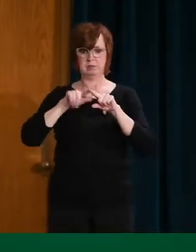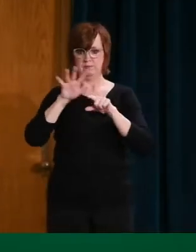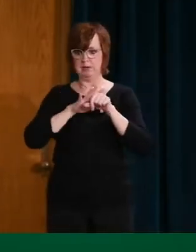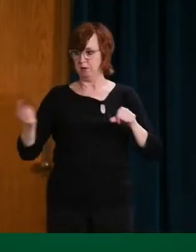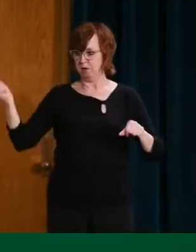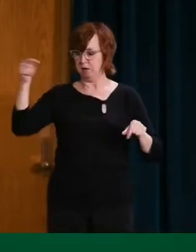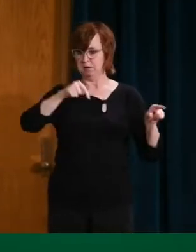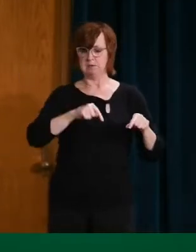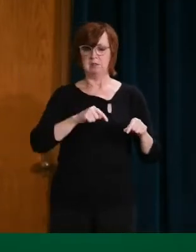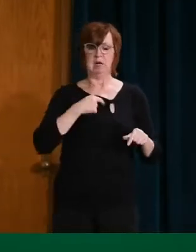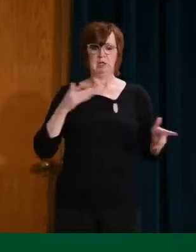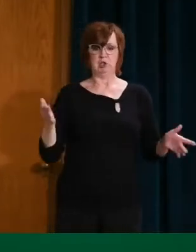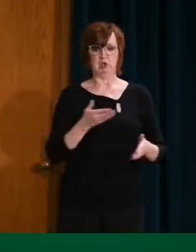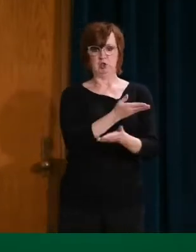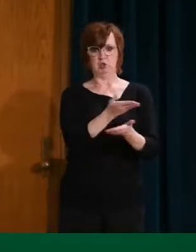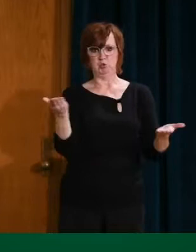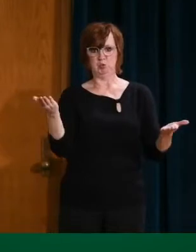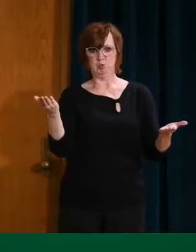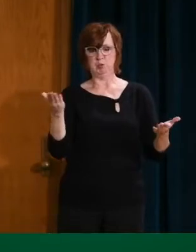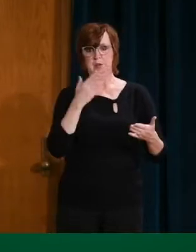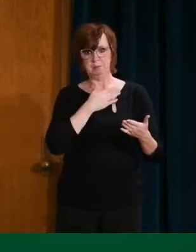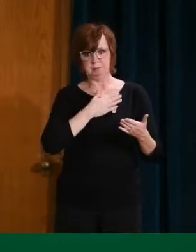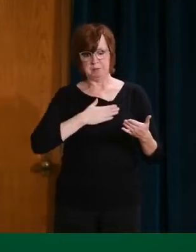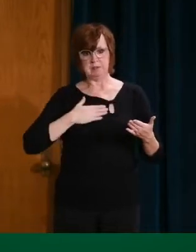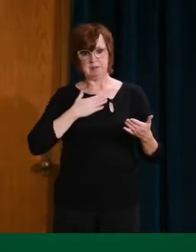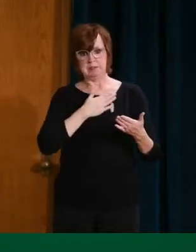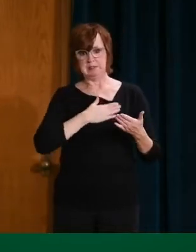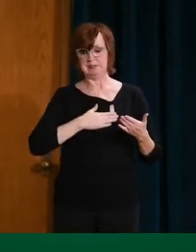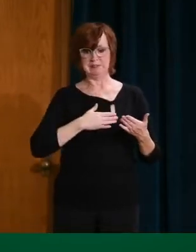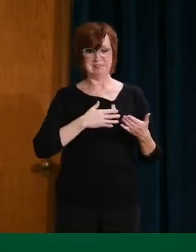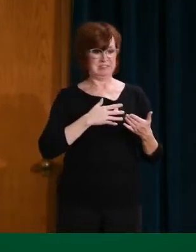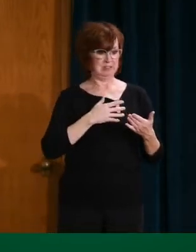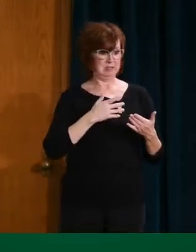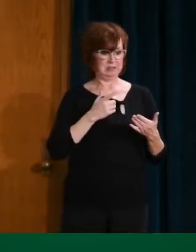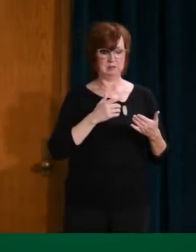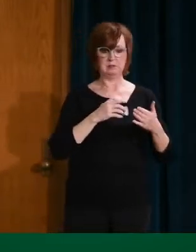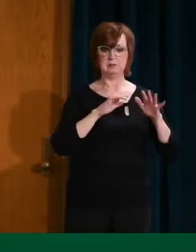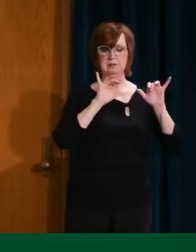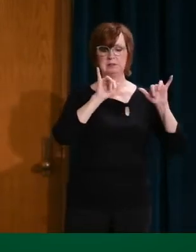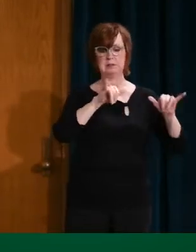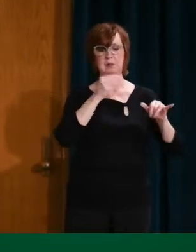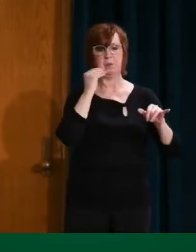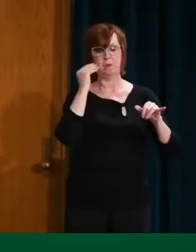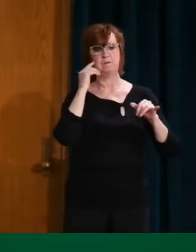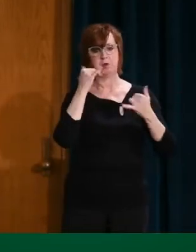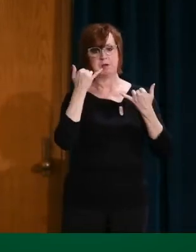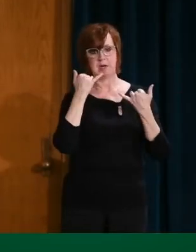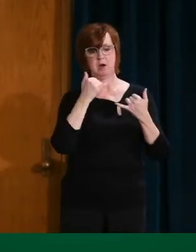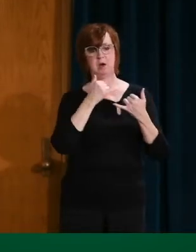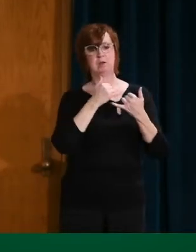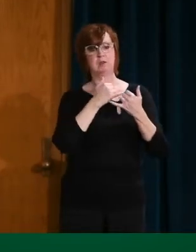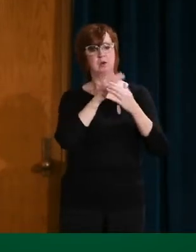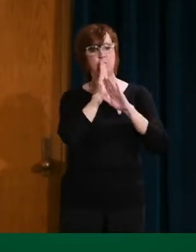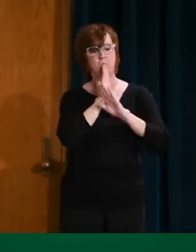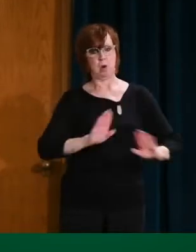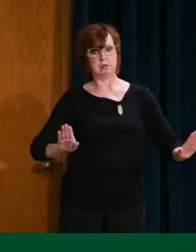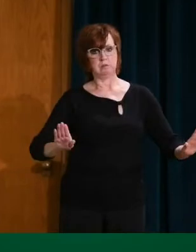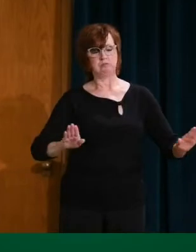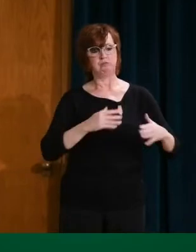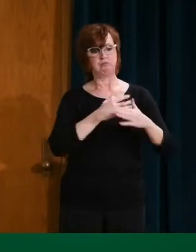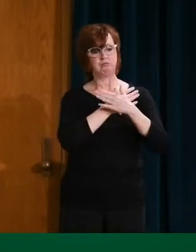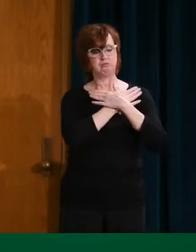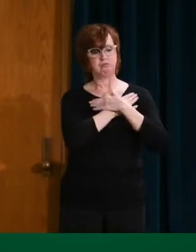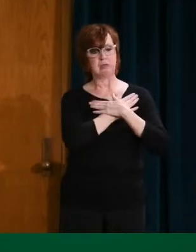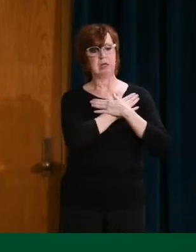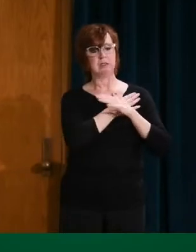be traveling from one community to another community, we would ask that you lay low for the time being, lay low for the health and betterment